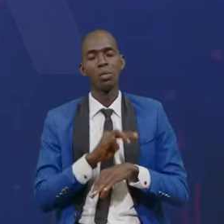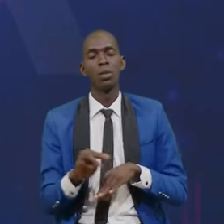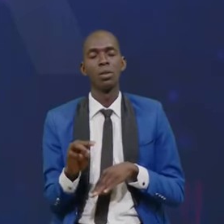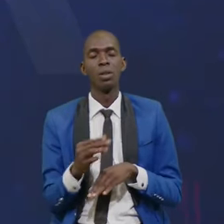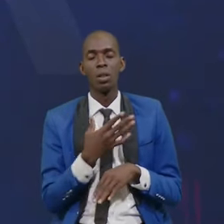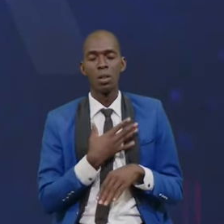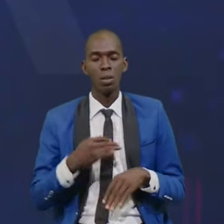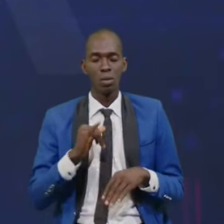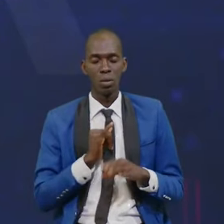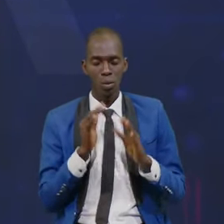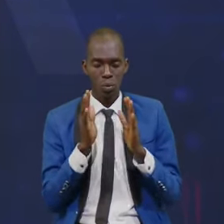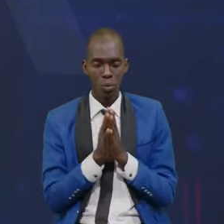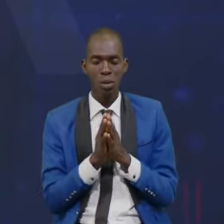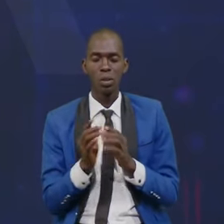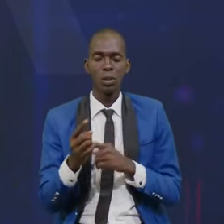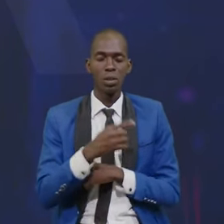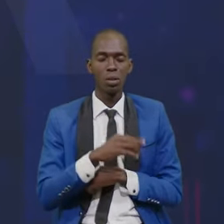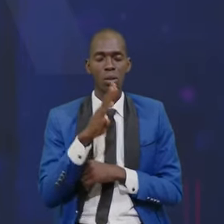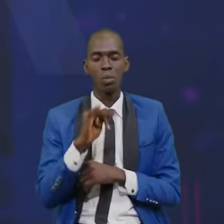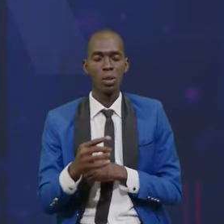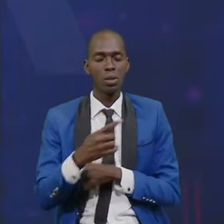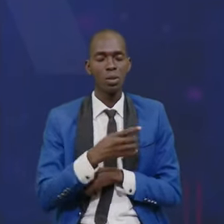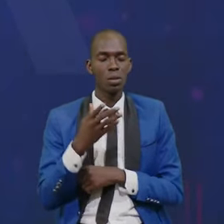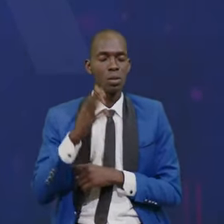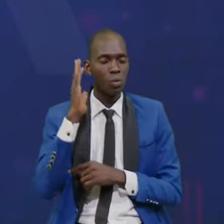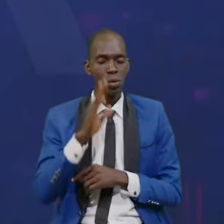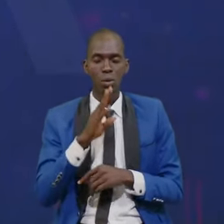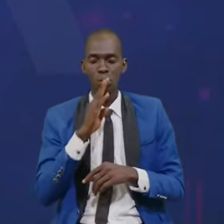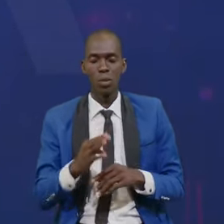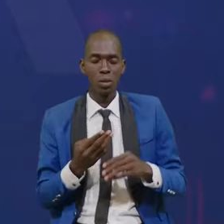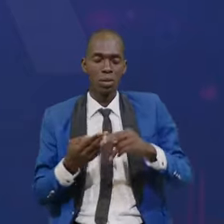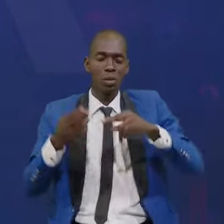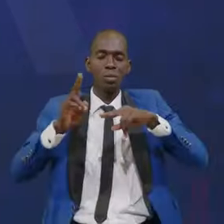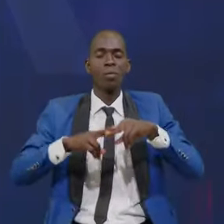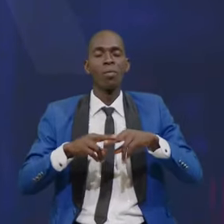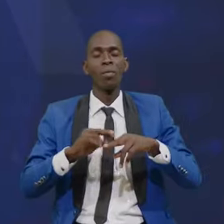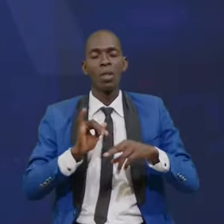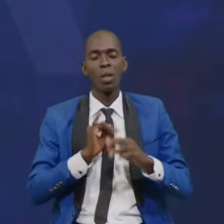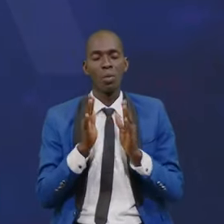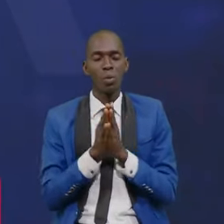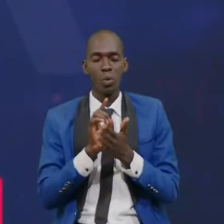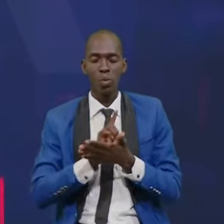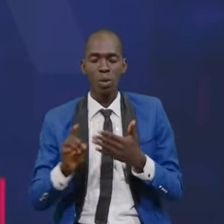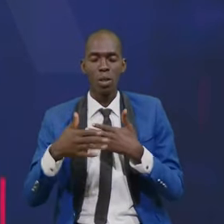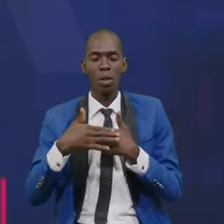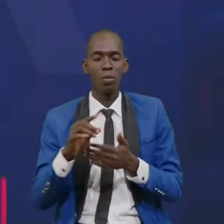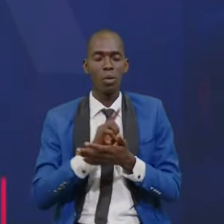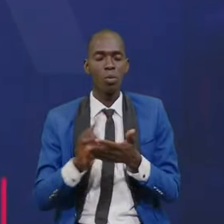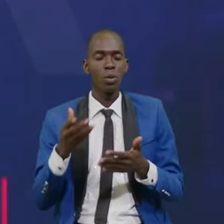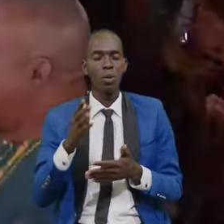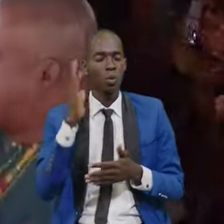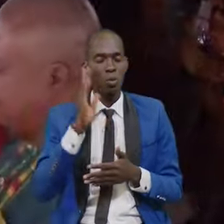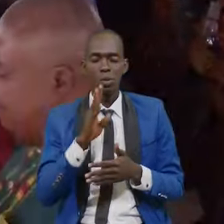pray day by day there will be extension. Amen. I pray week after week there will be